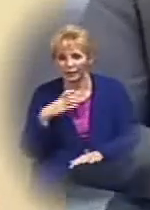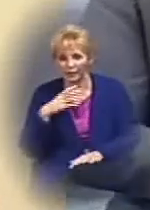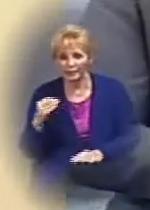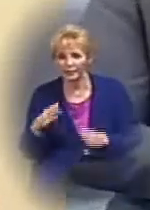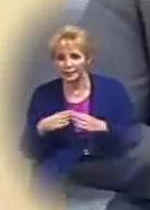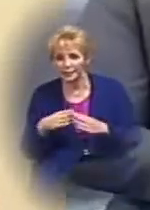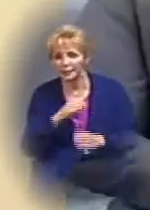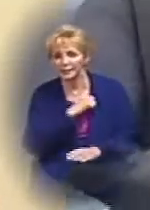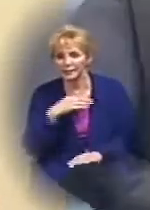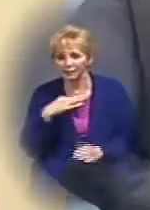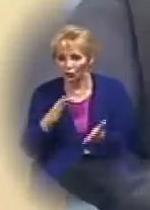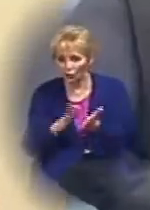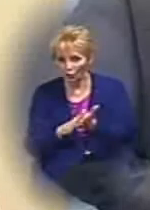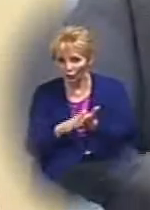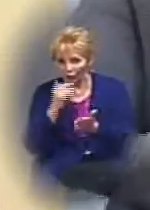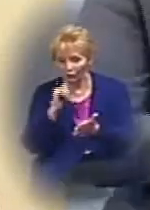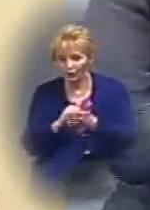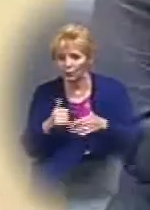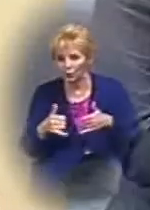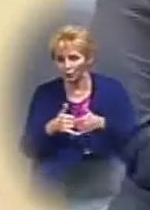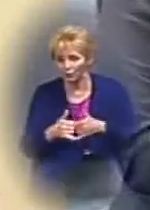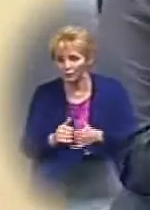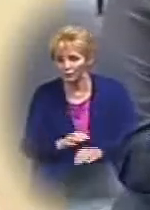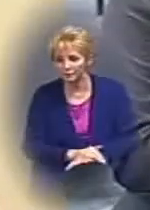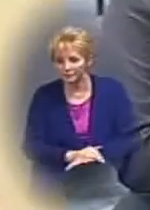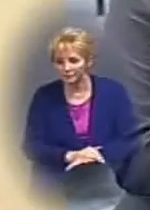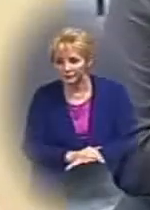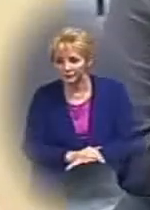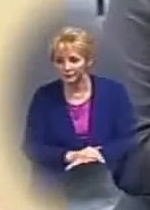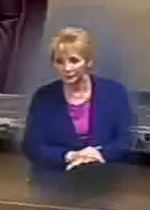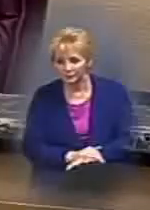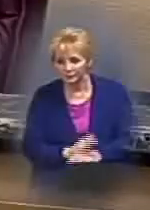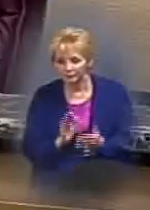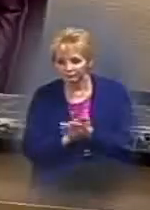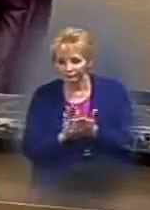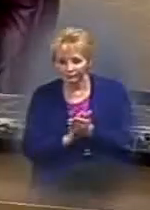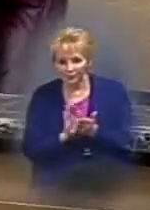city staff. Congratulations on these awards. Matt, I'll tell you that...